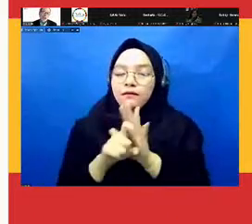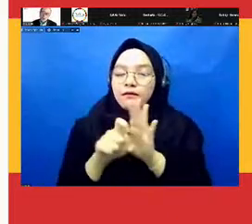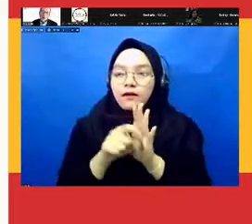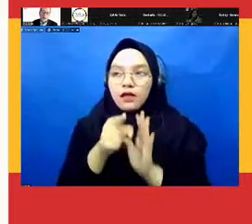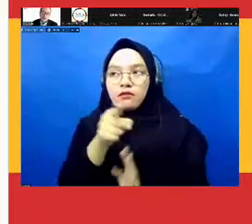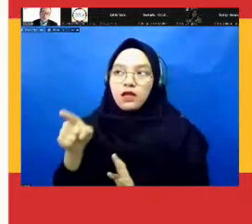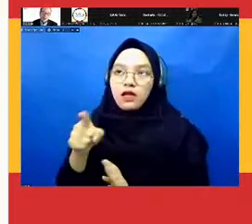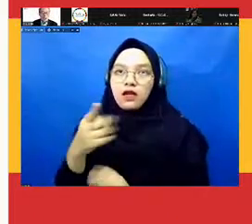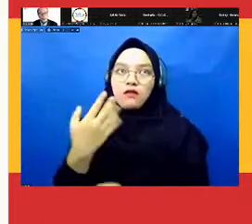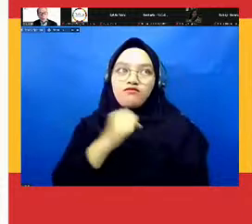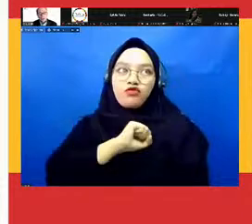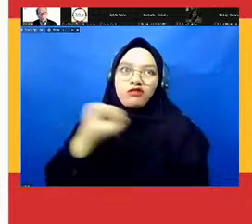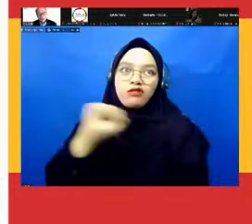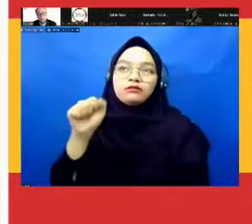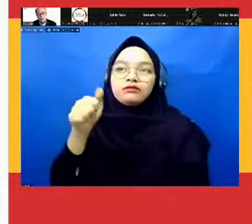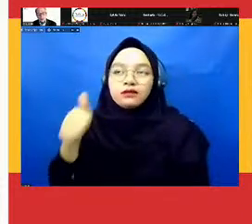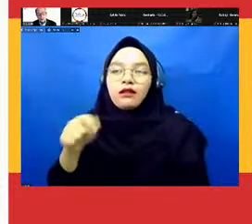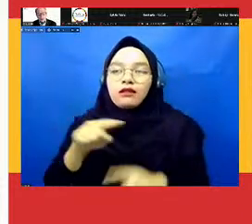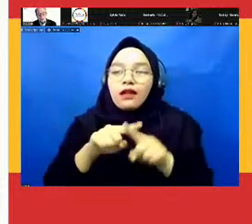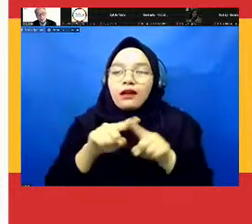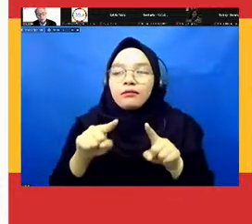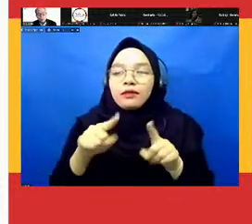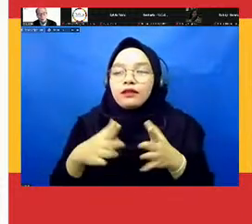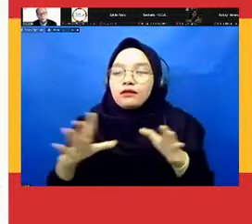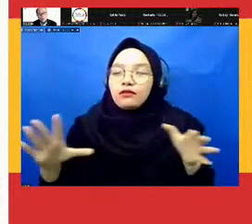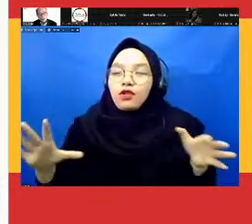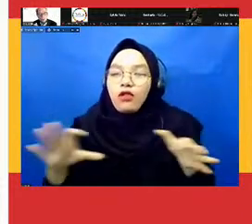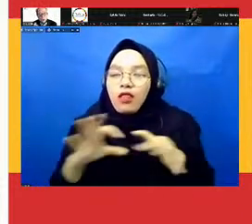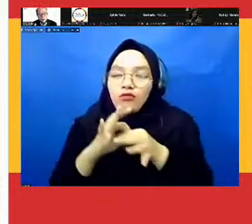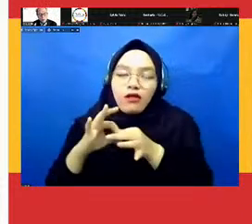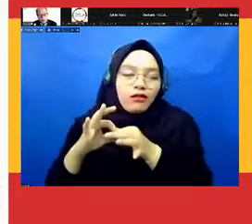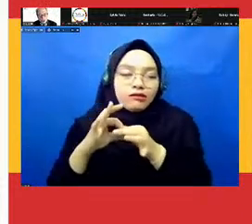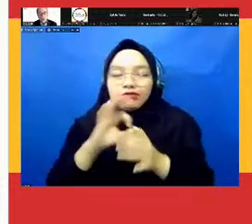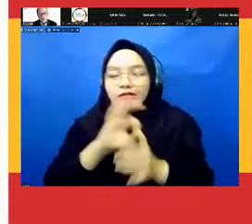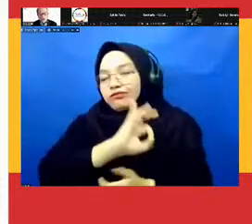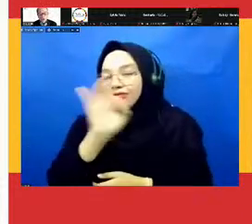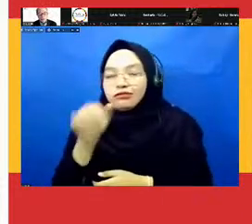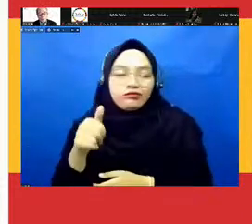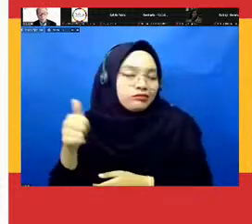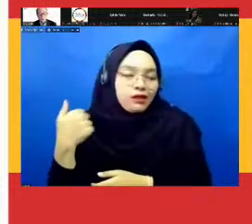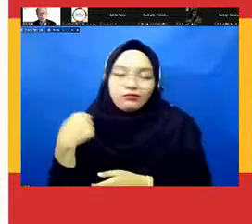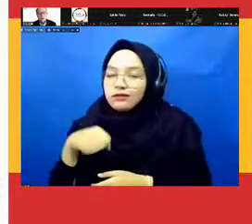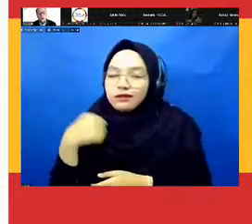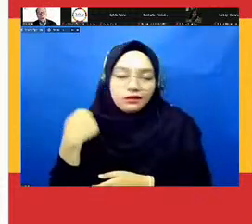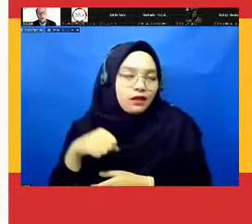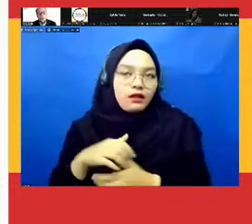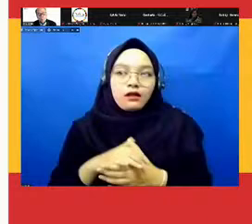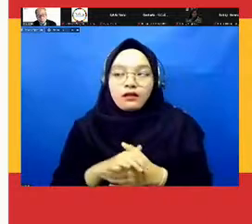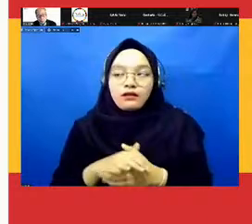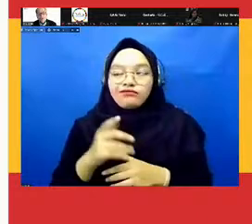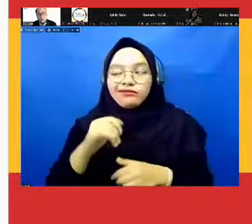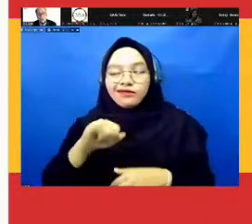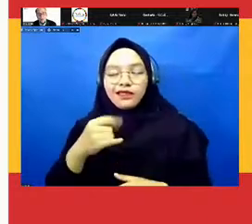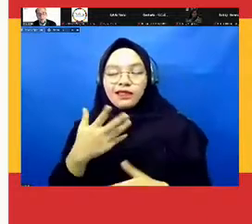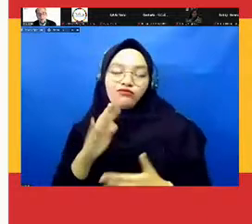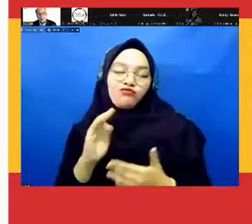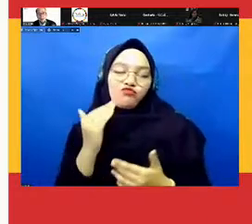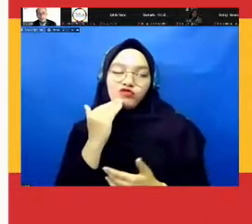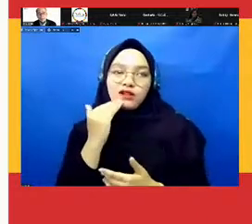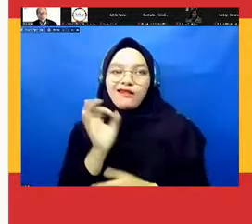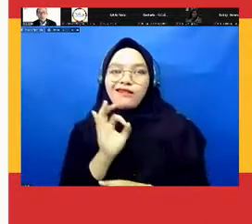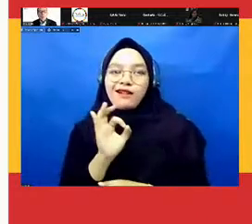we do not know how to. So it is not easy to give a clear answer, but both